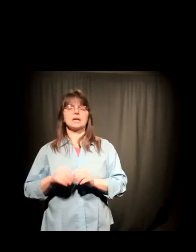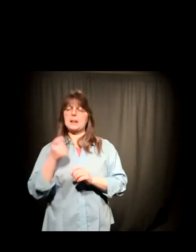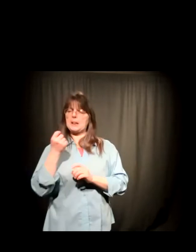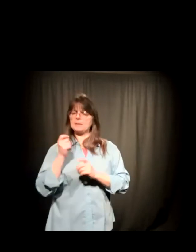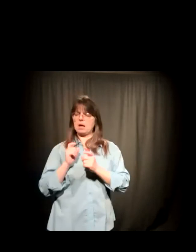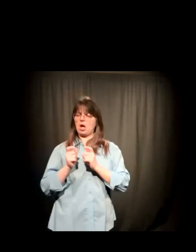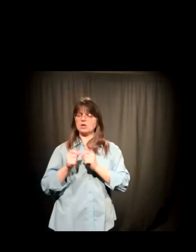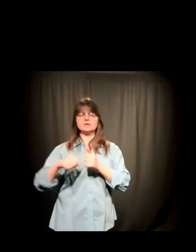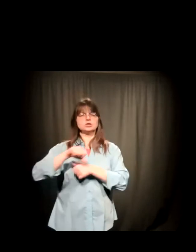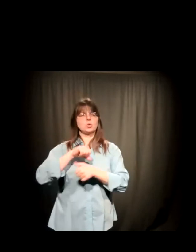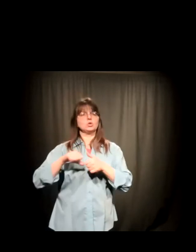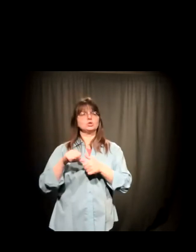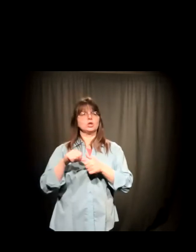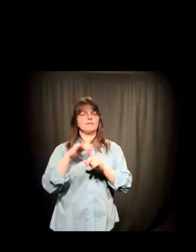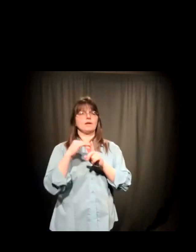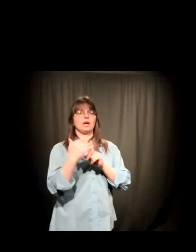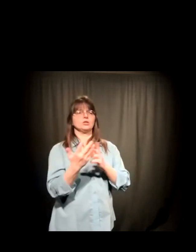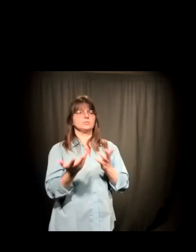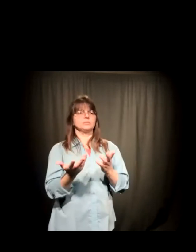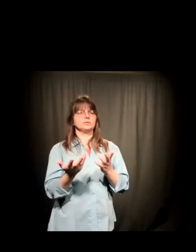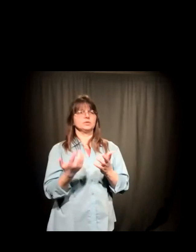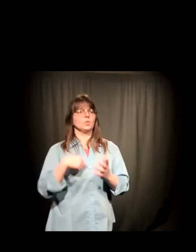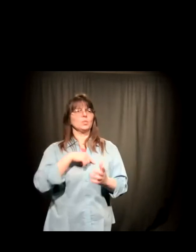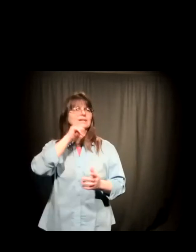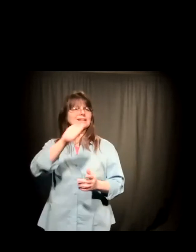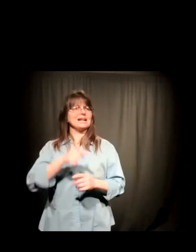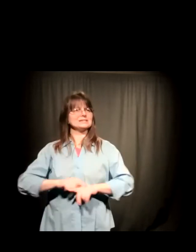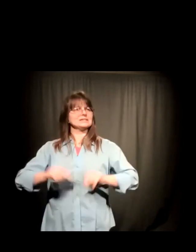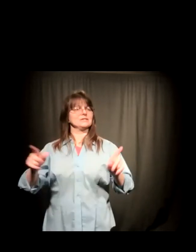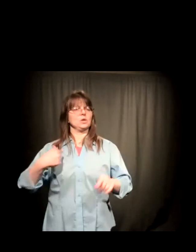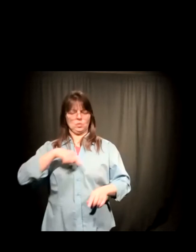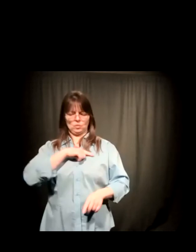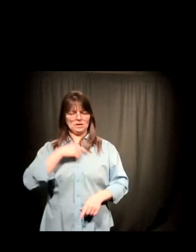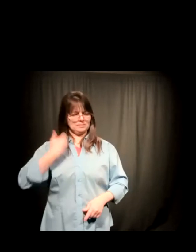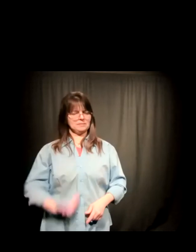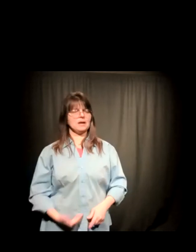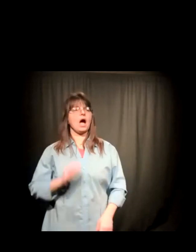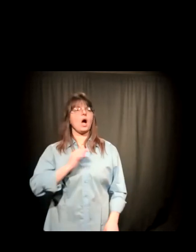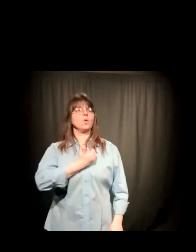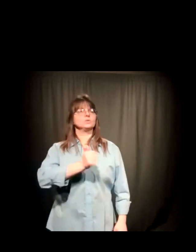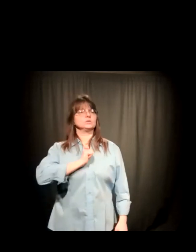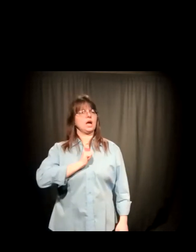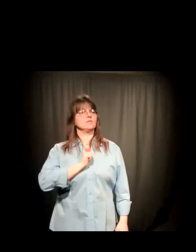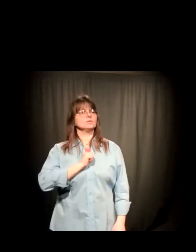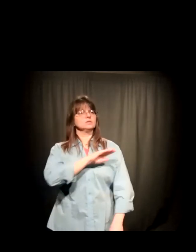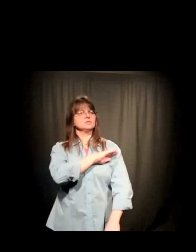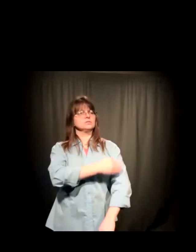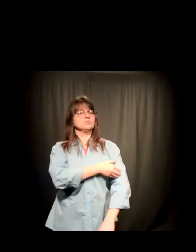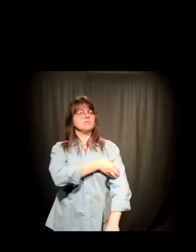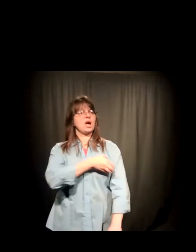even have to be all that different. They could just be themselves and powerful.